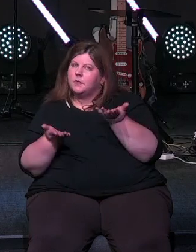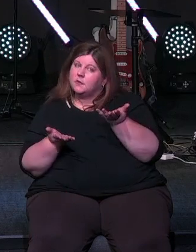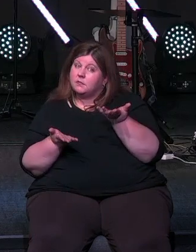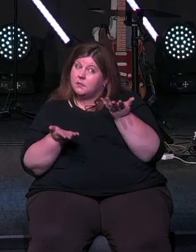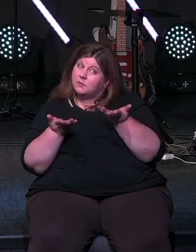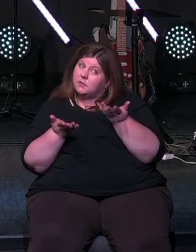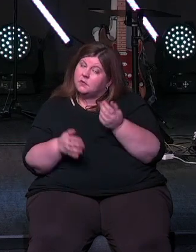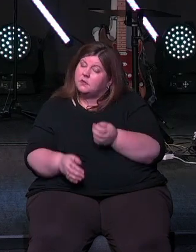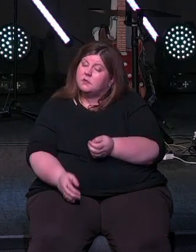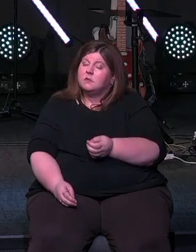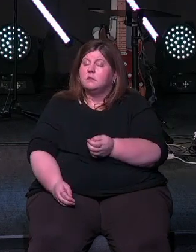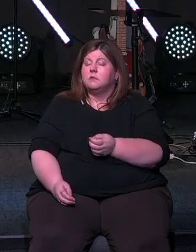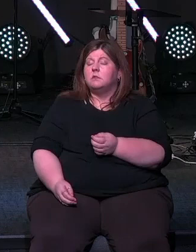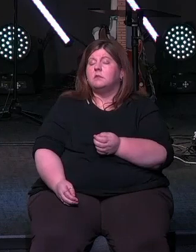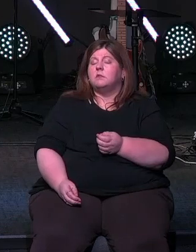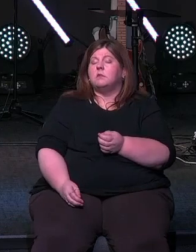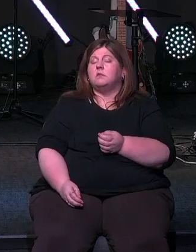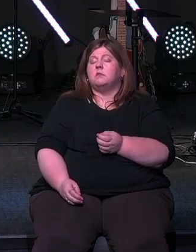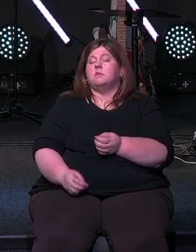might.